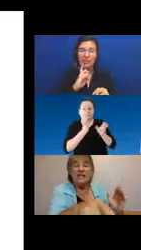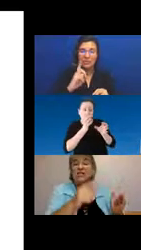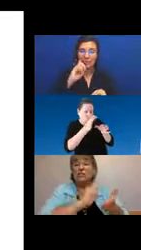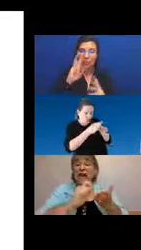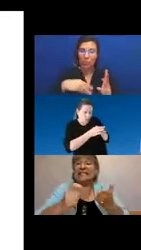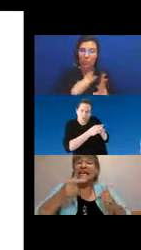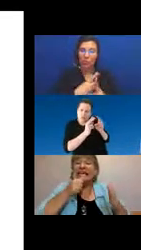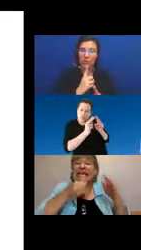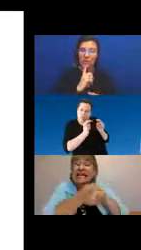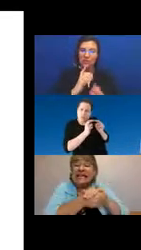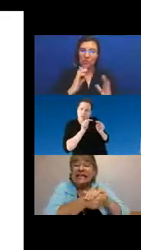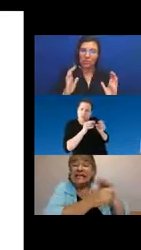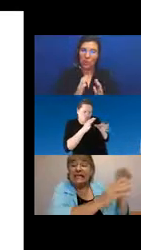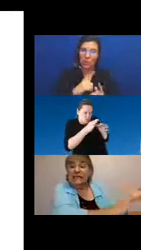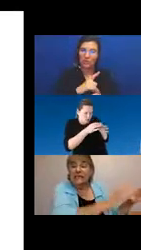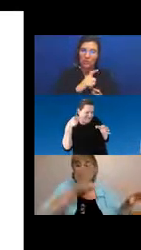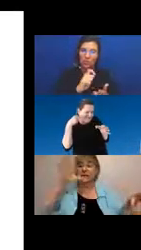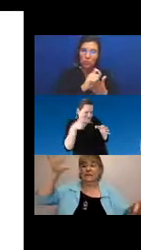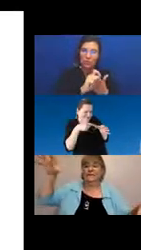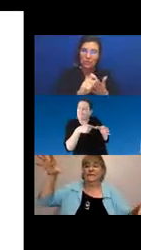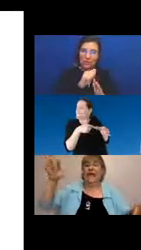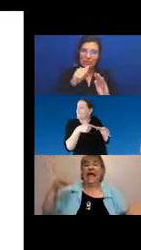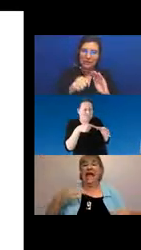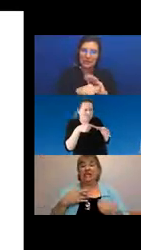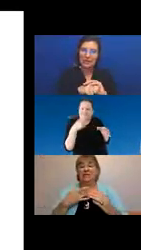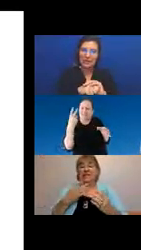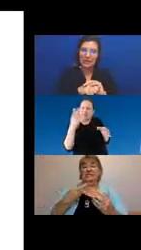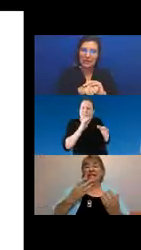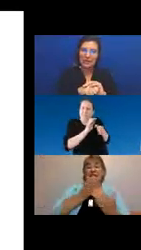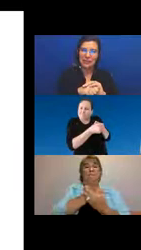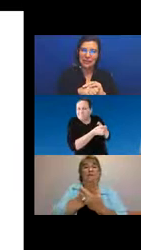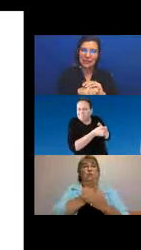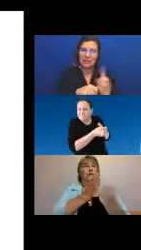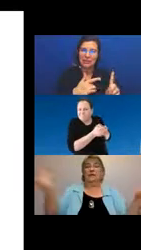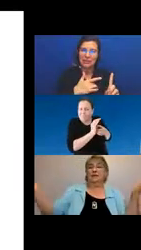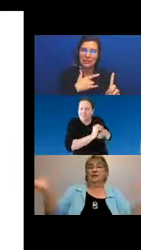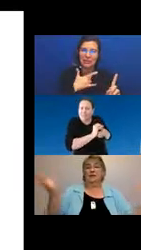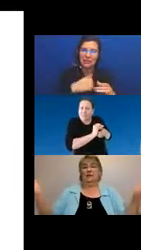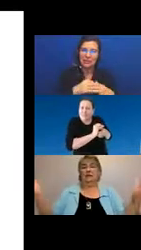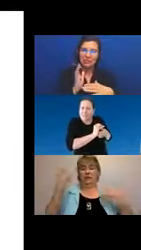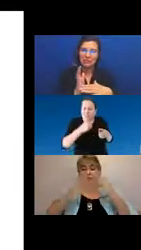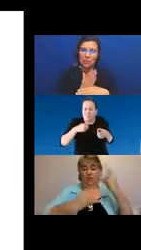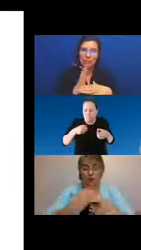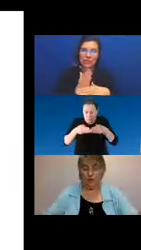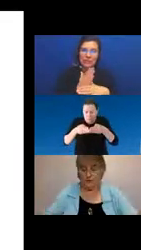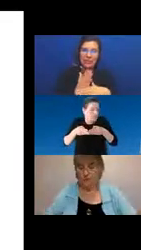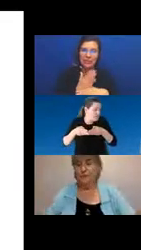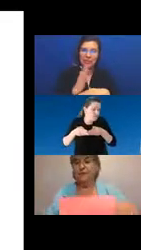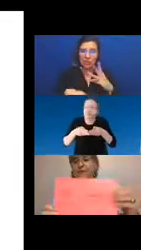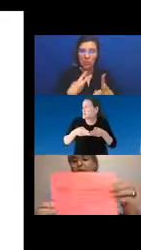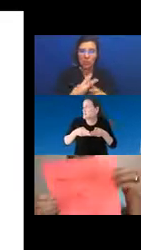small. And she writes, hidden. And she feels in the between the